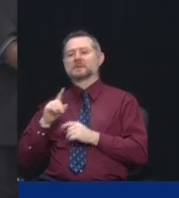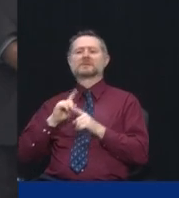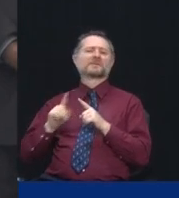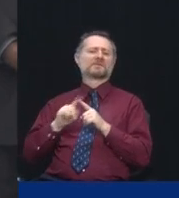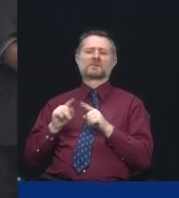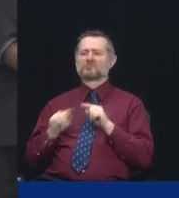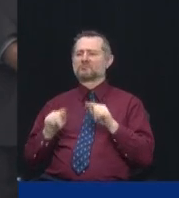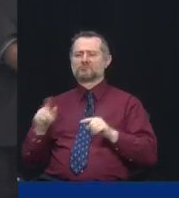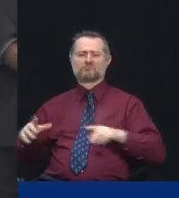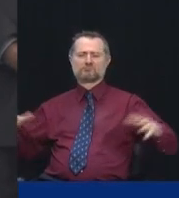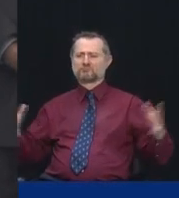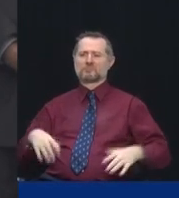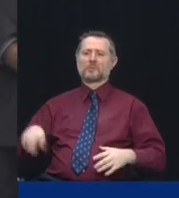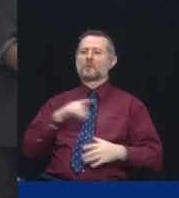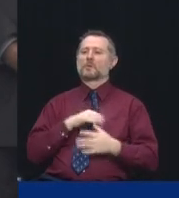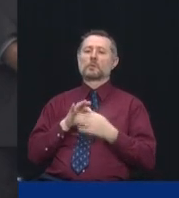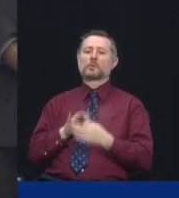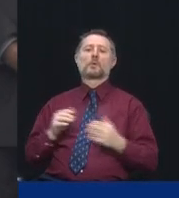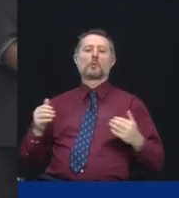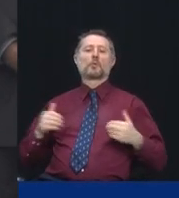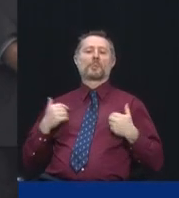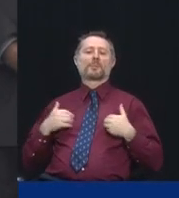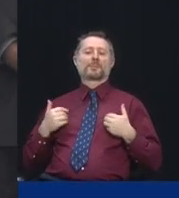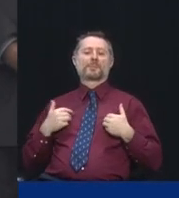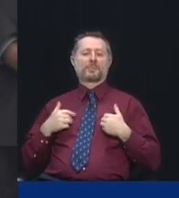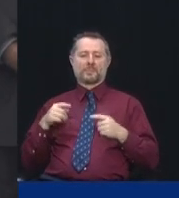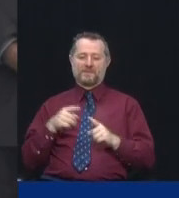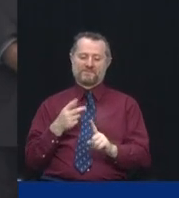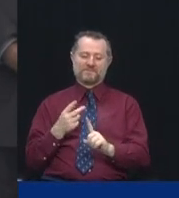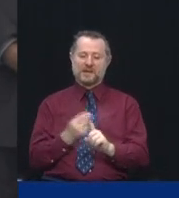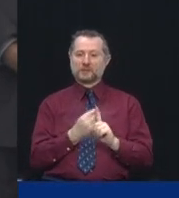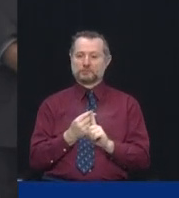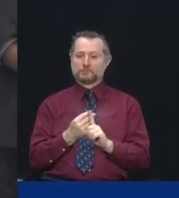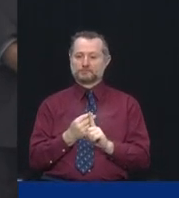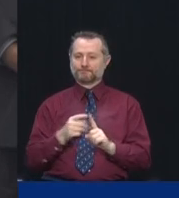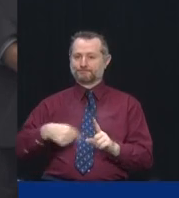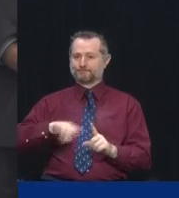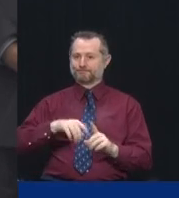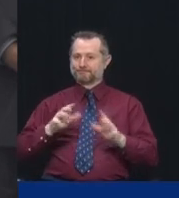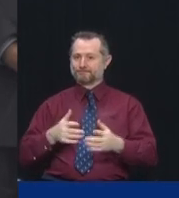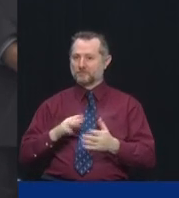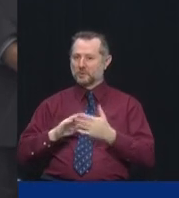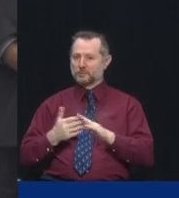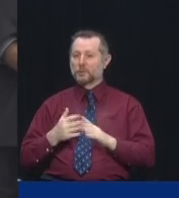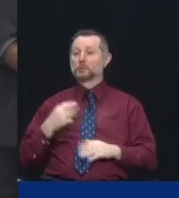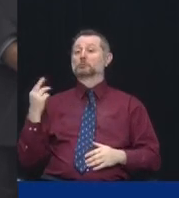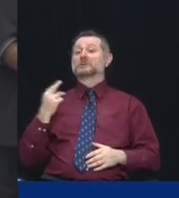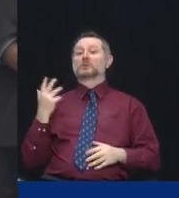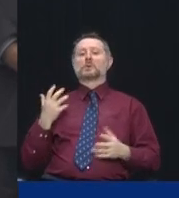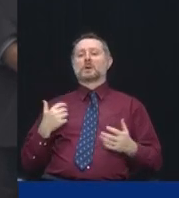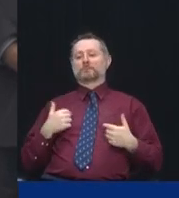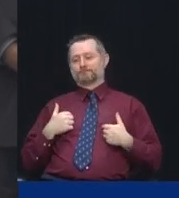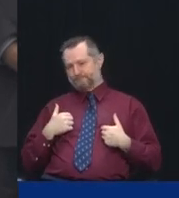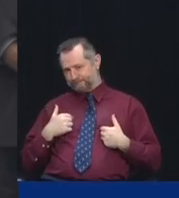youth vaccination pop-up in this community to make sure that one of our most